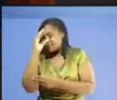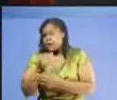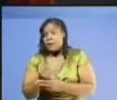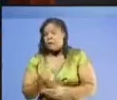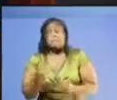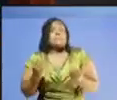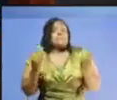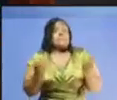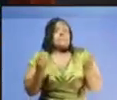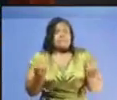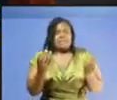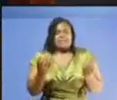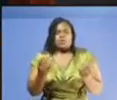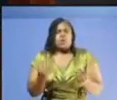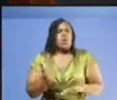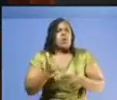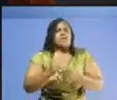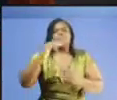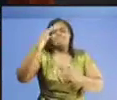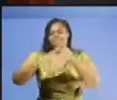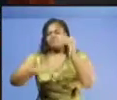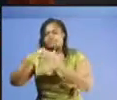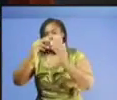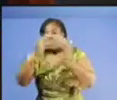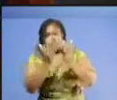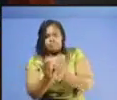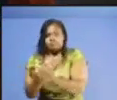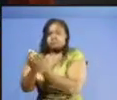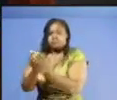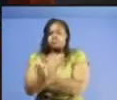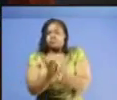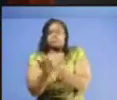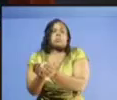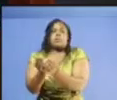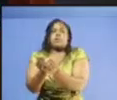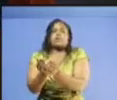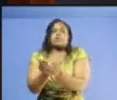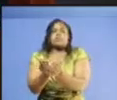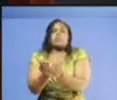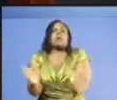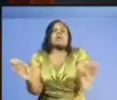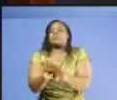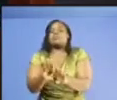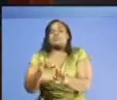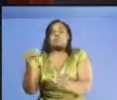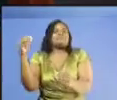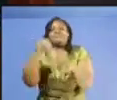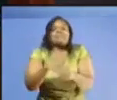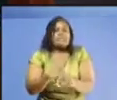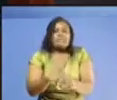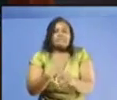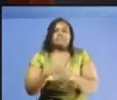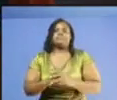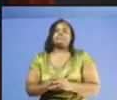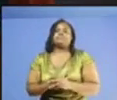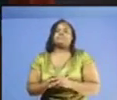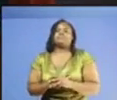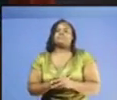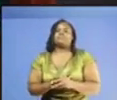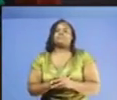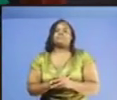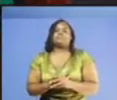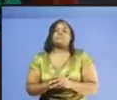those who helped to build the ark allowed the ark to sail without them, because they never had